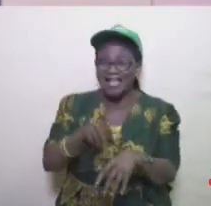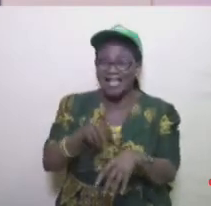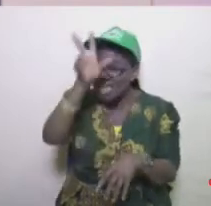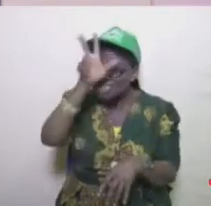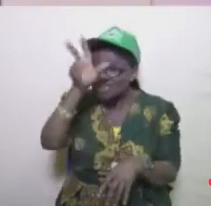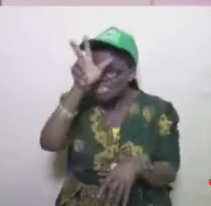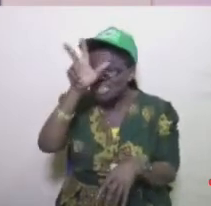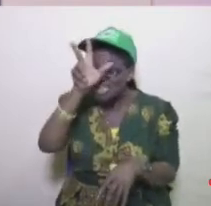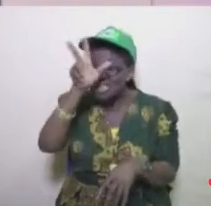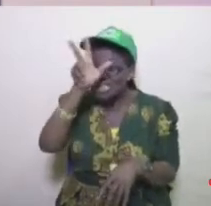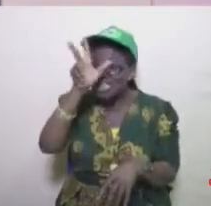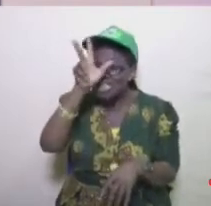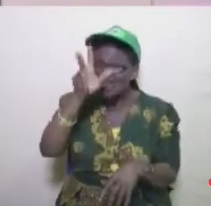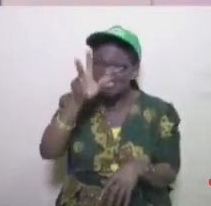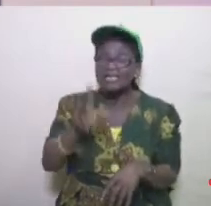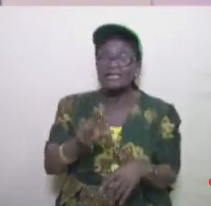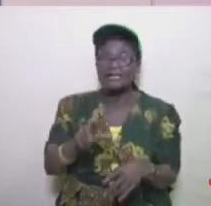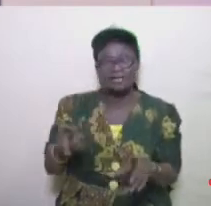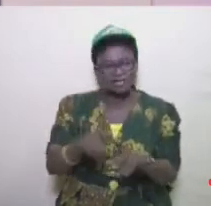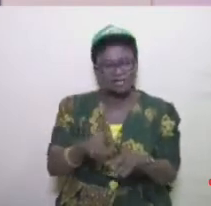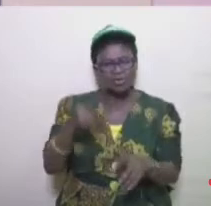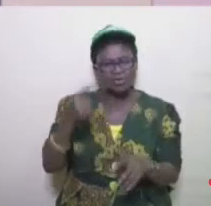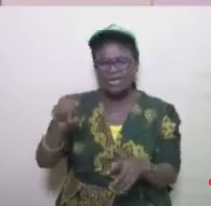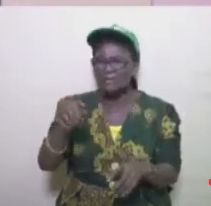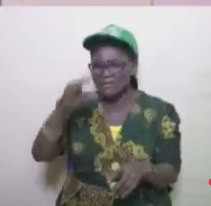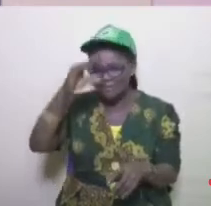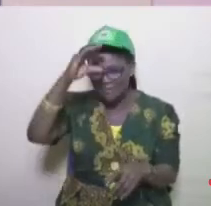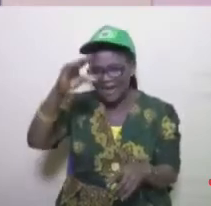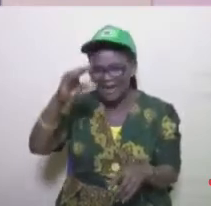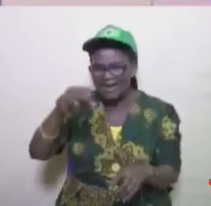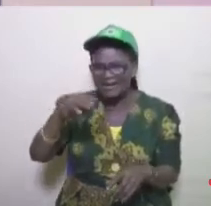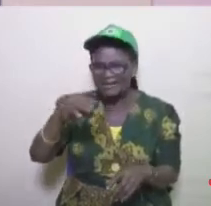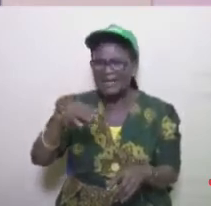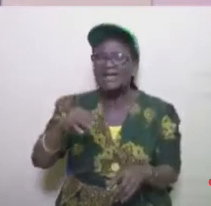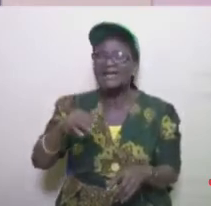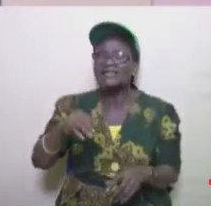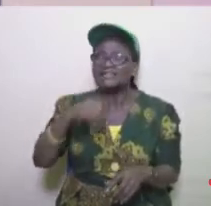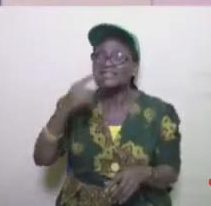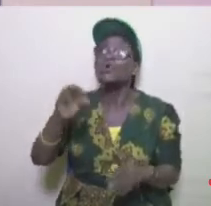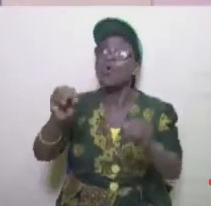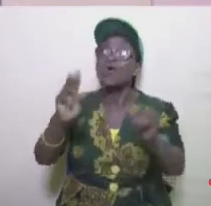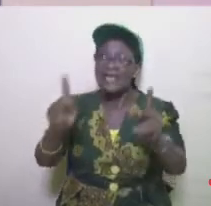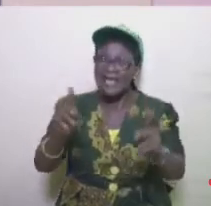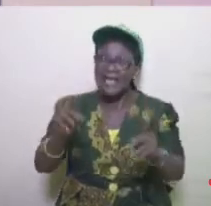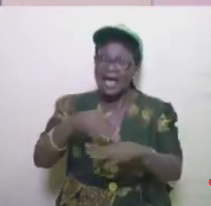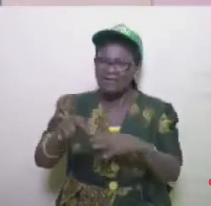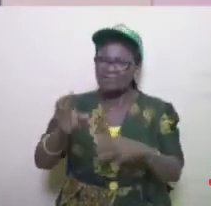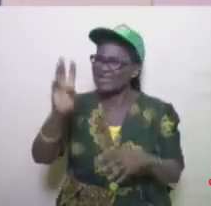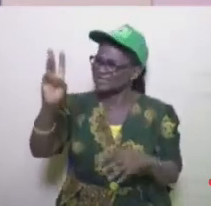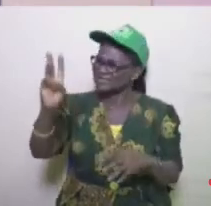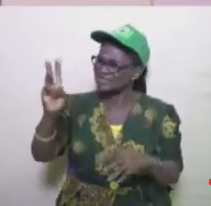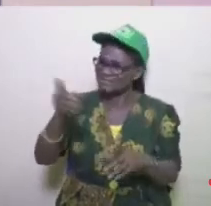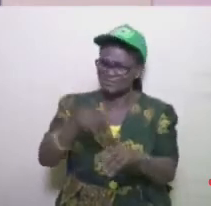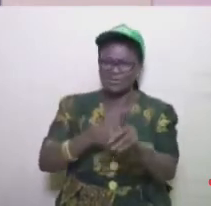Chicken. So the man said, okay. After 6 months, the man said, am I not